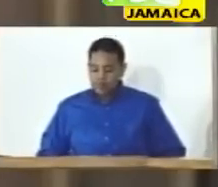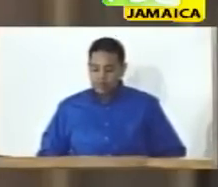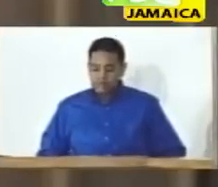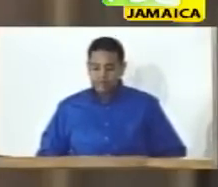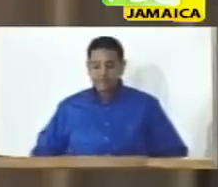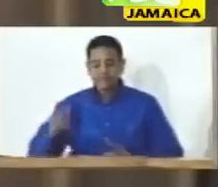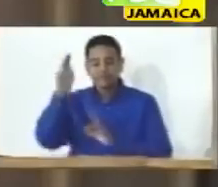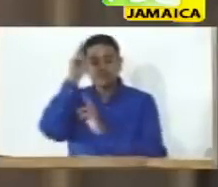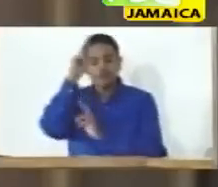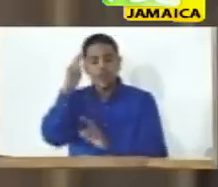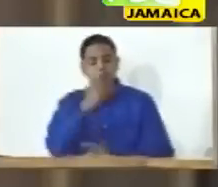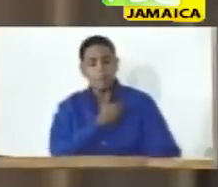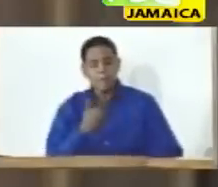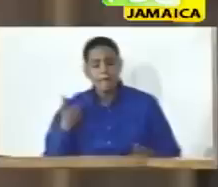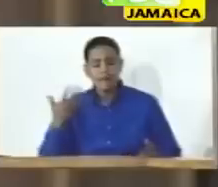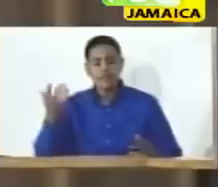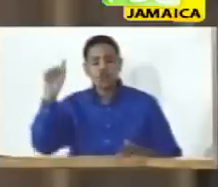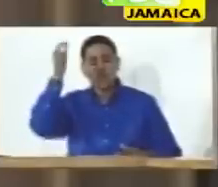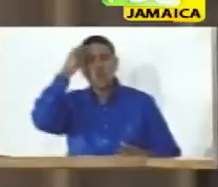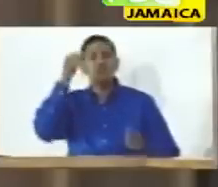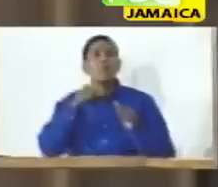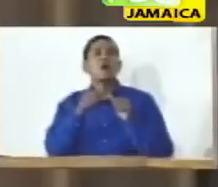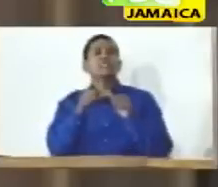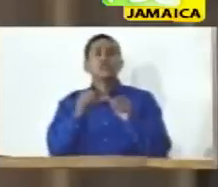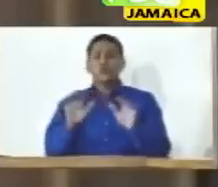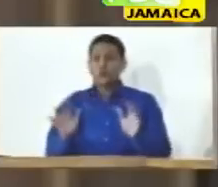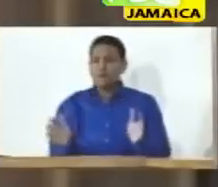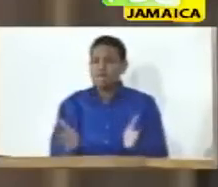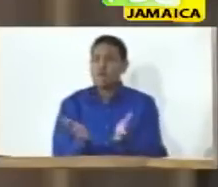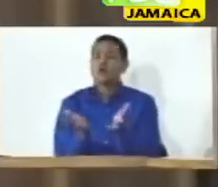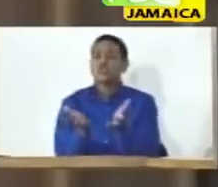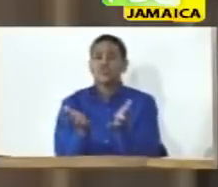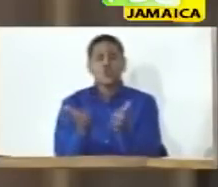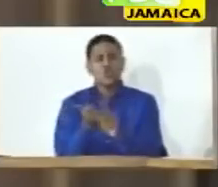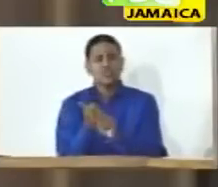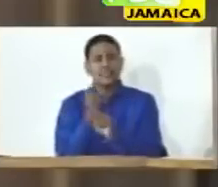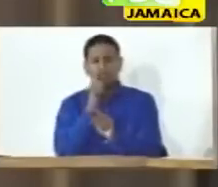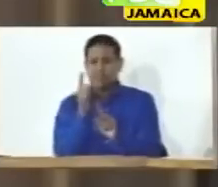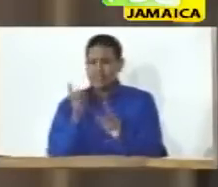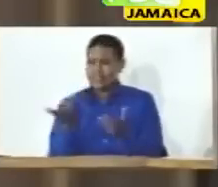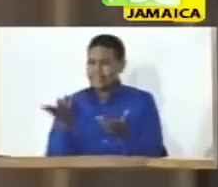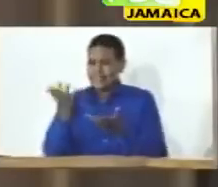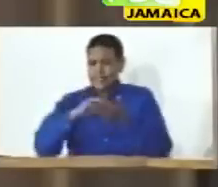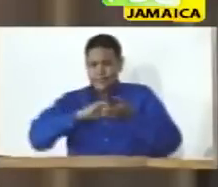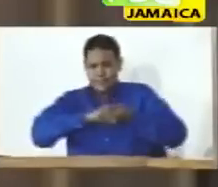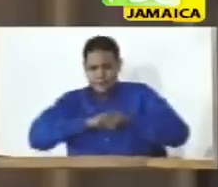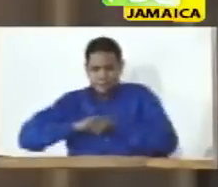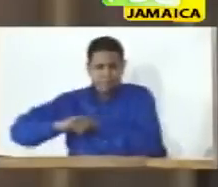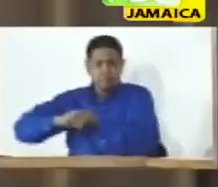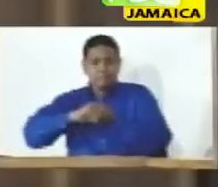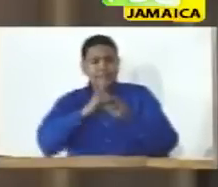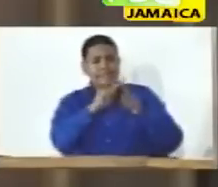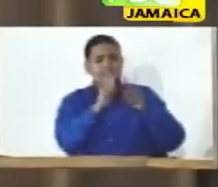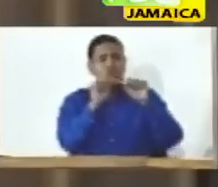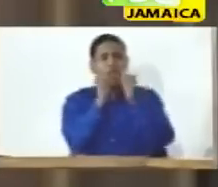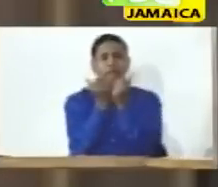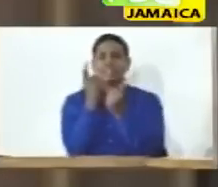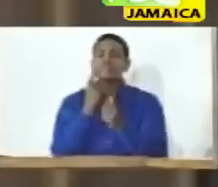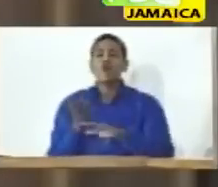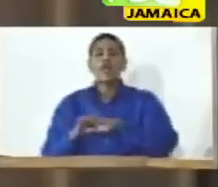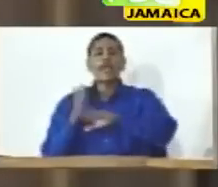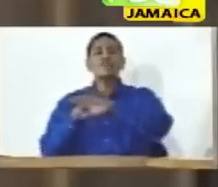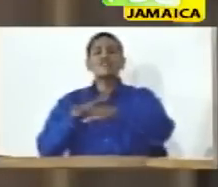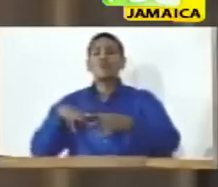Honourable members, the government continues to foster synergies among its agencies for increased